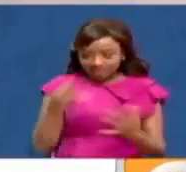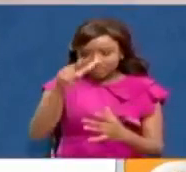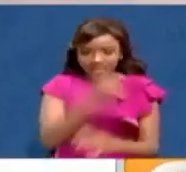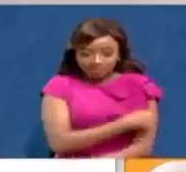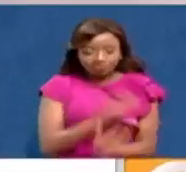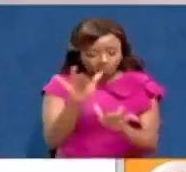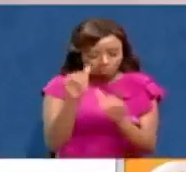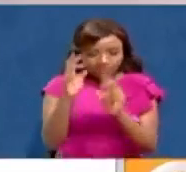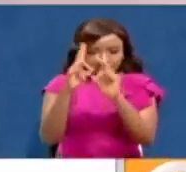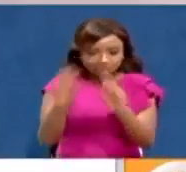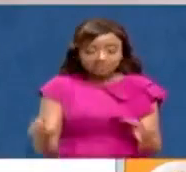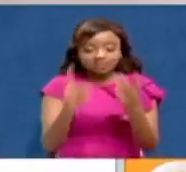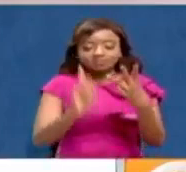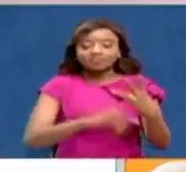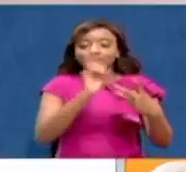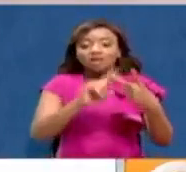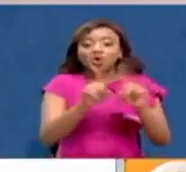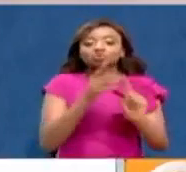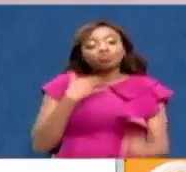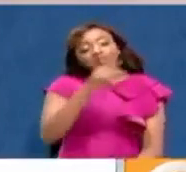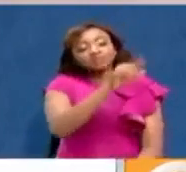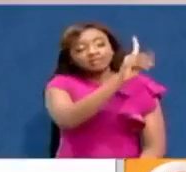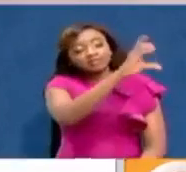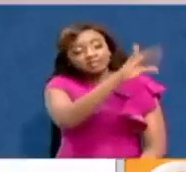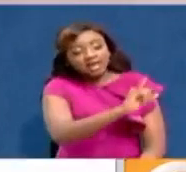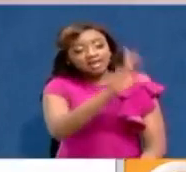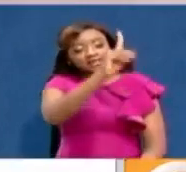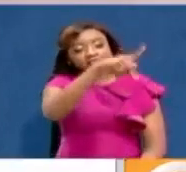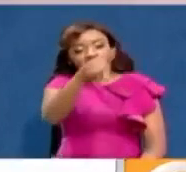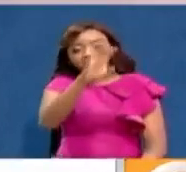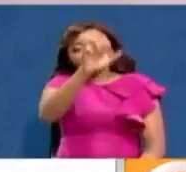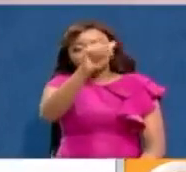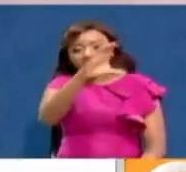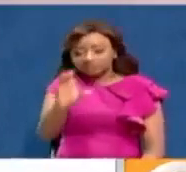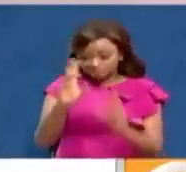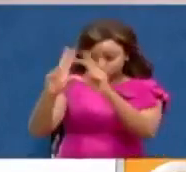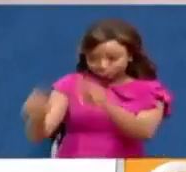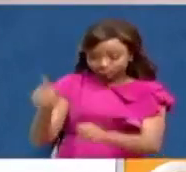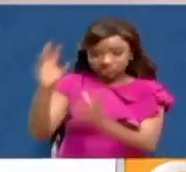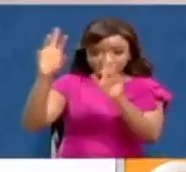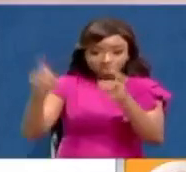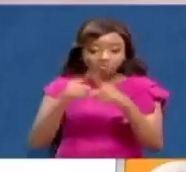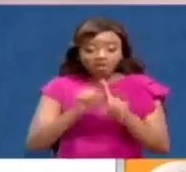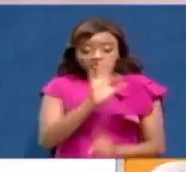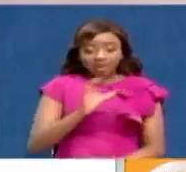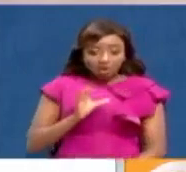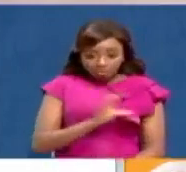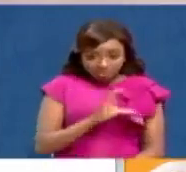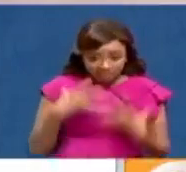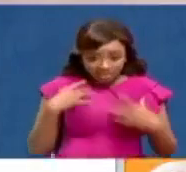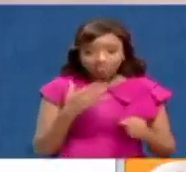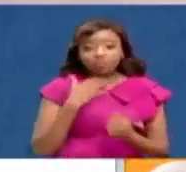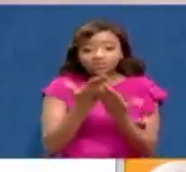pending investigations. Besides calling upon the DCI, the DPP and the EACC to investigate the matter, the Health Committee is also calling